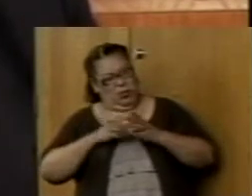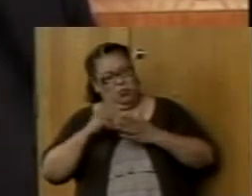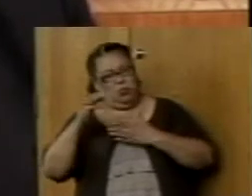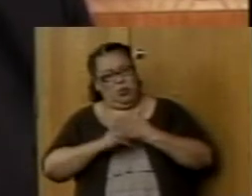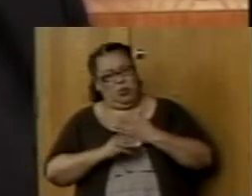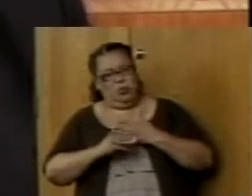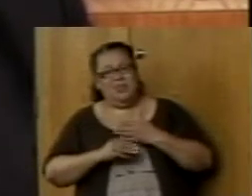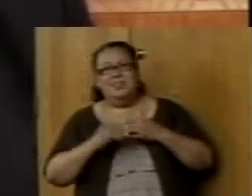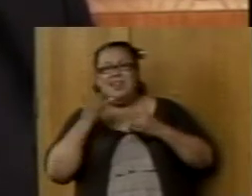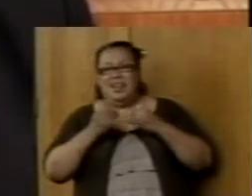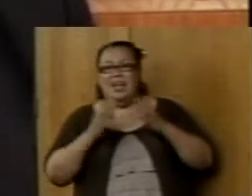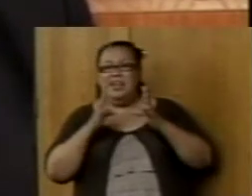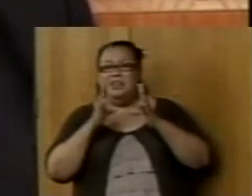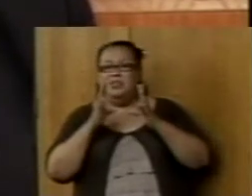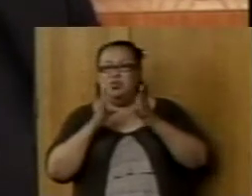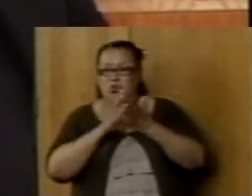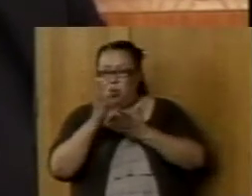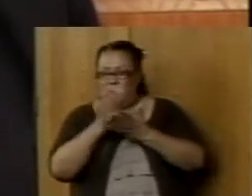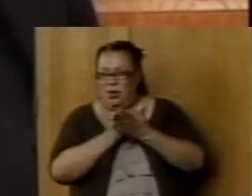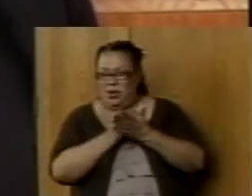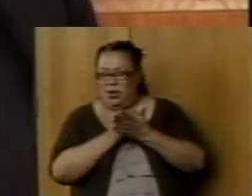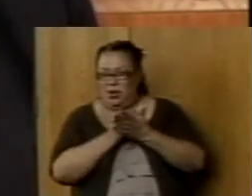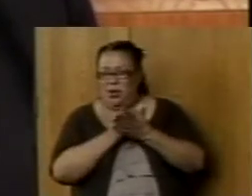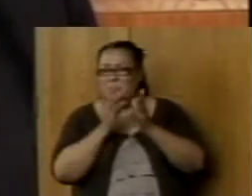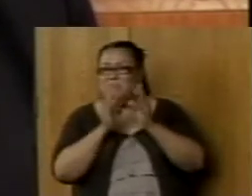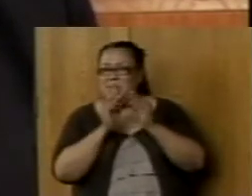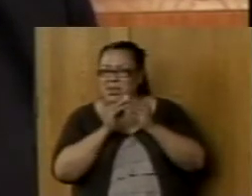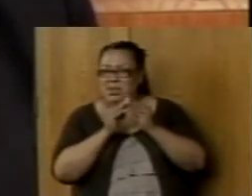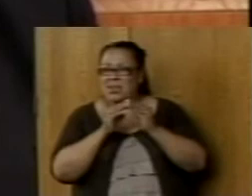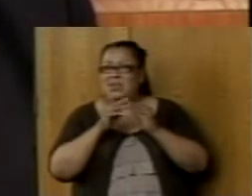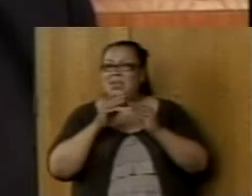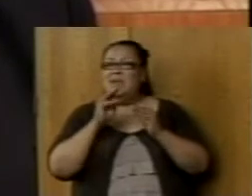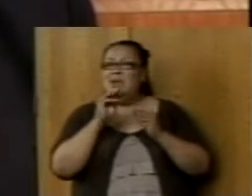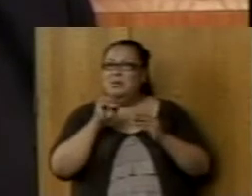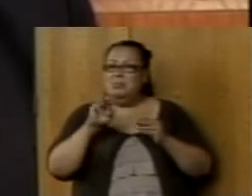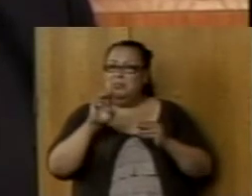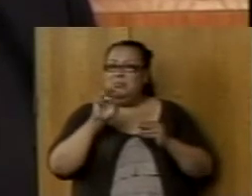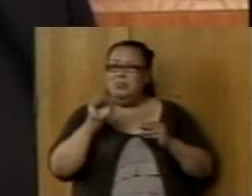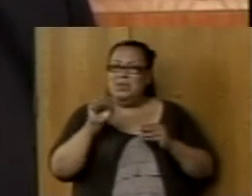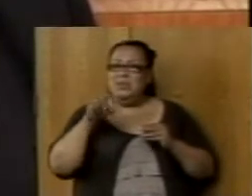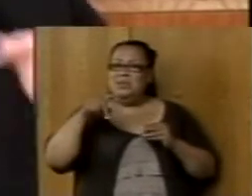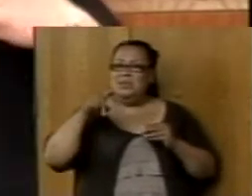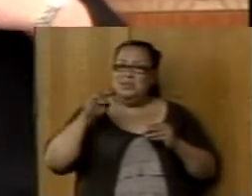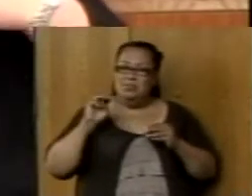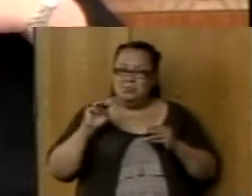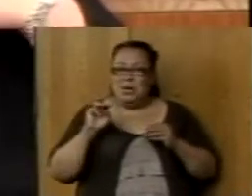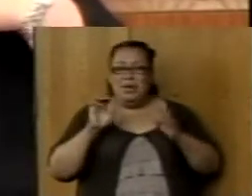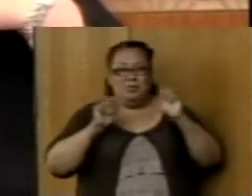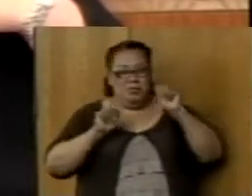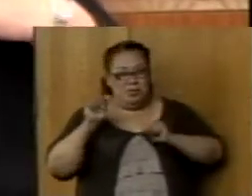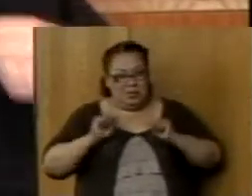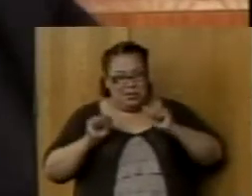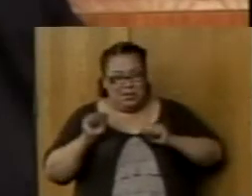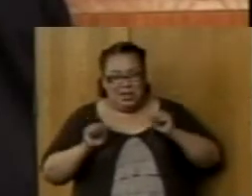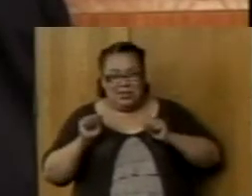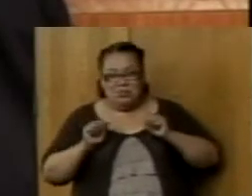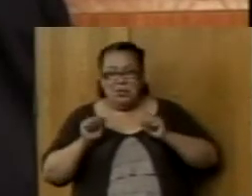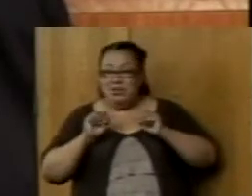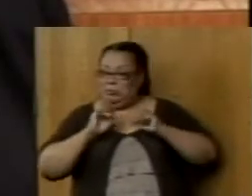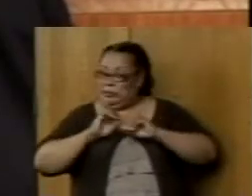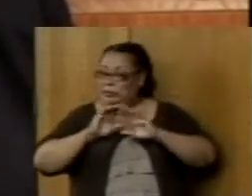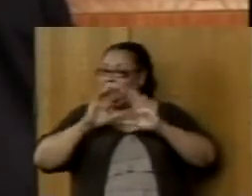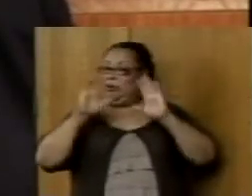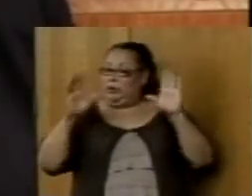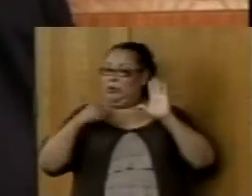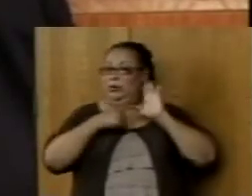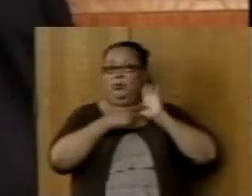I know the last curriculum meeting, Ms. Pam from assessment went through and actually very clearly presented